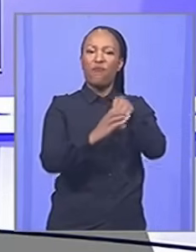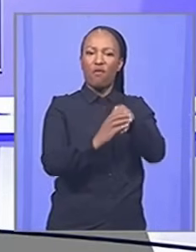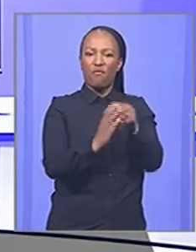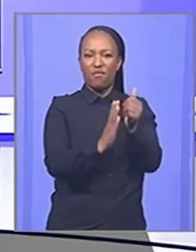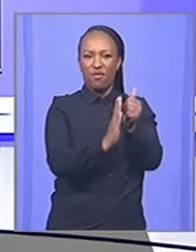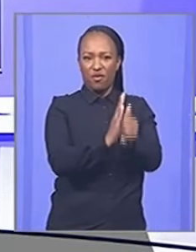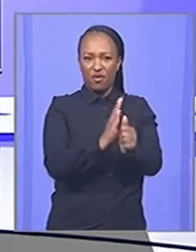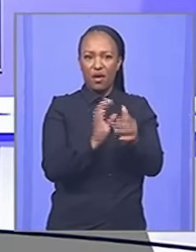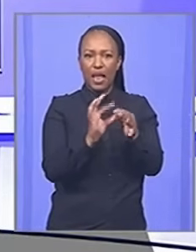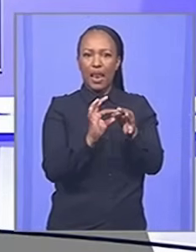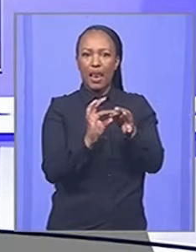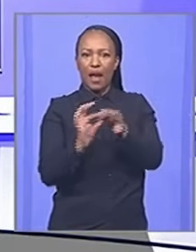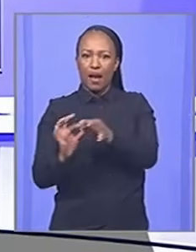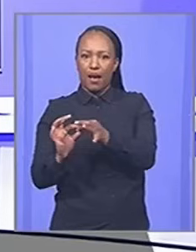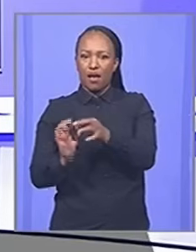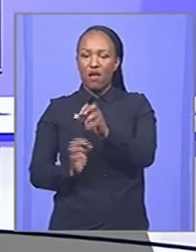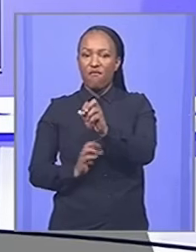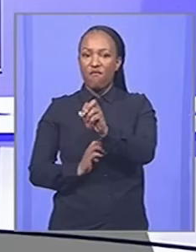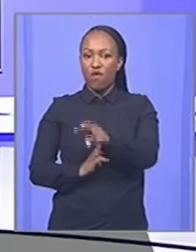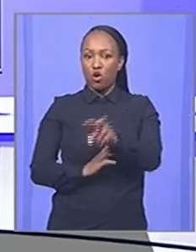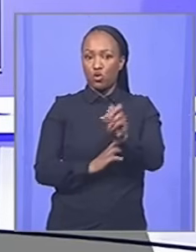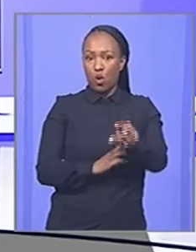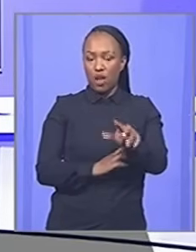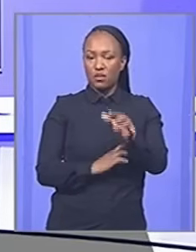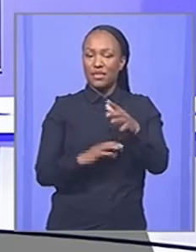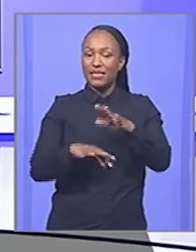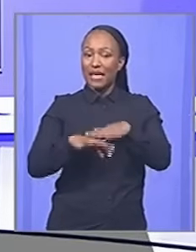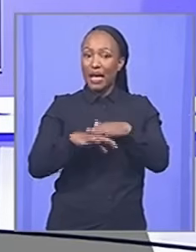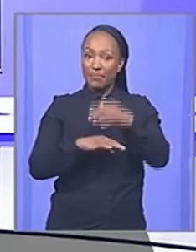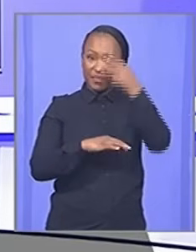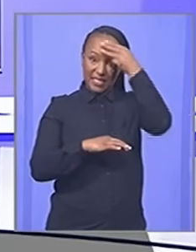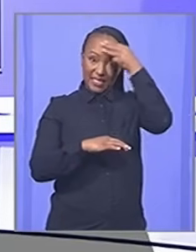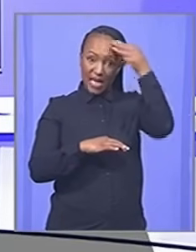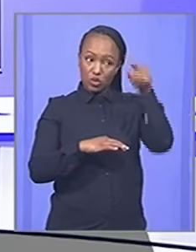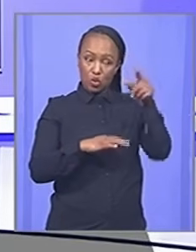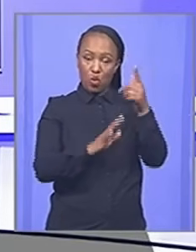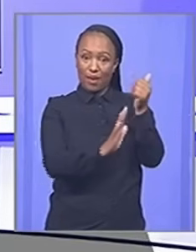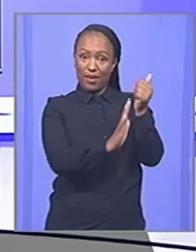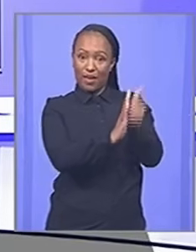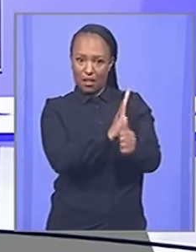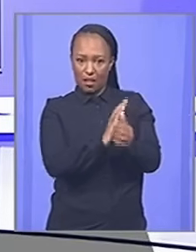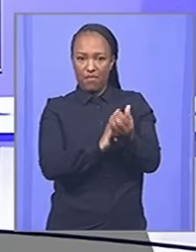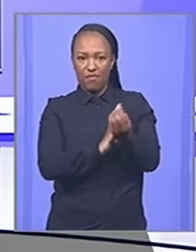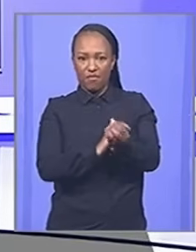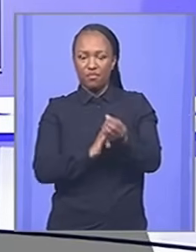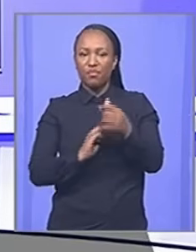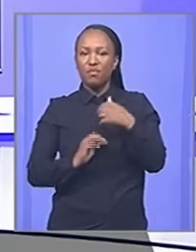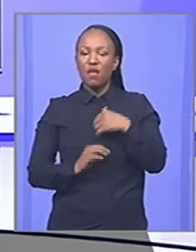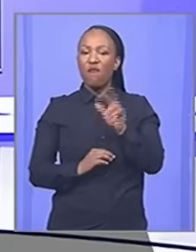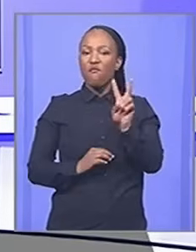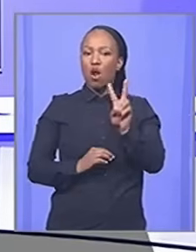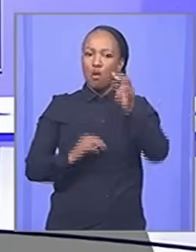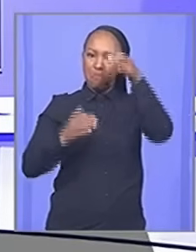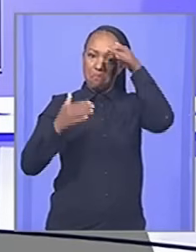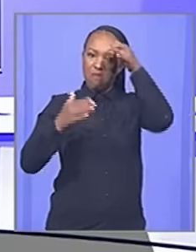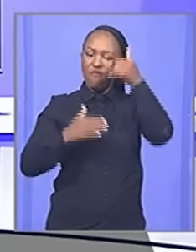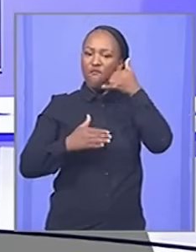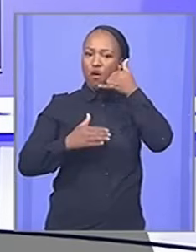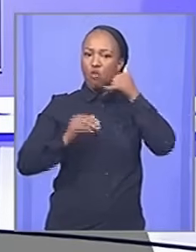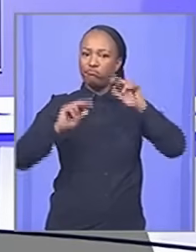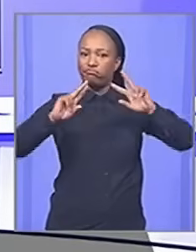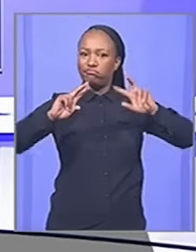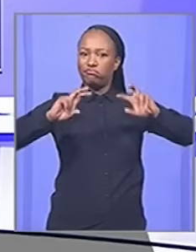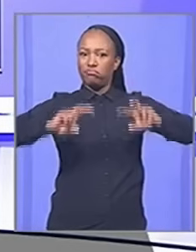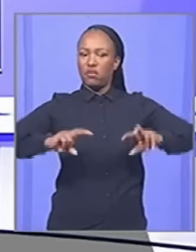tora ya megala ka Phosphorus mathapameng a letšatši la polao ya sebapadi seo sa kgole ya maoto. Setsebi sa mogala go tšwa go Vodacom o file bohlatse bja